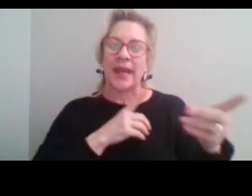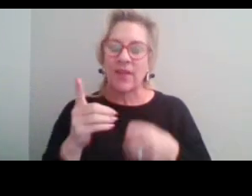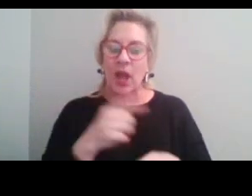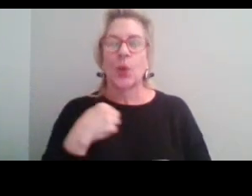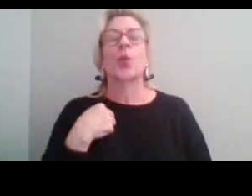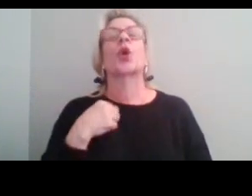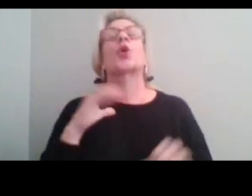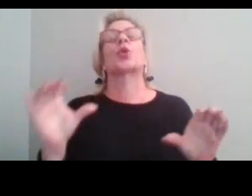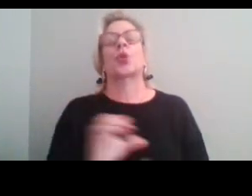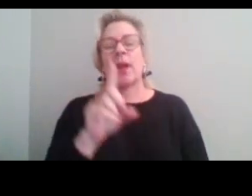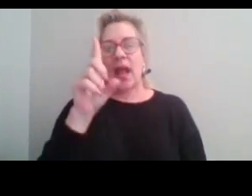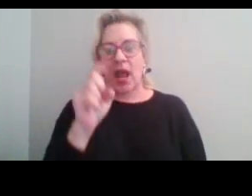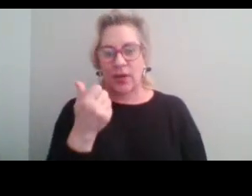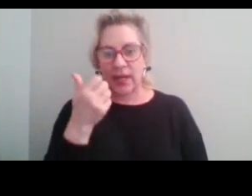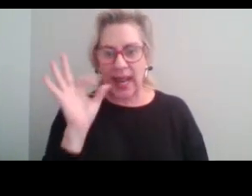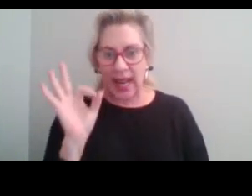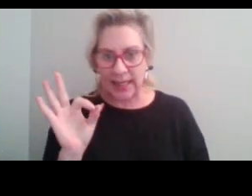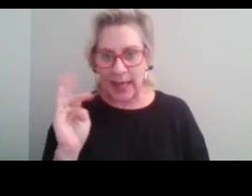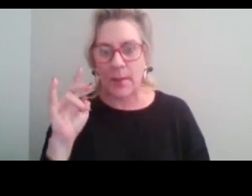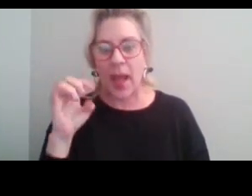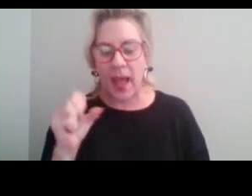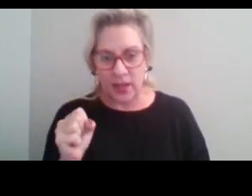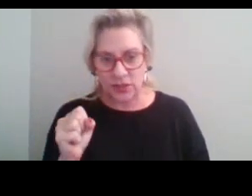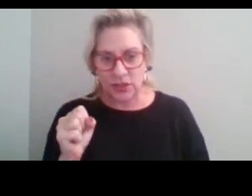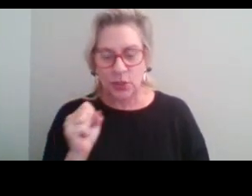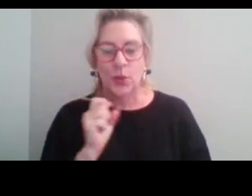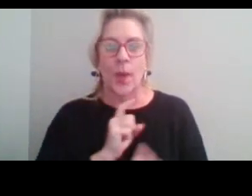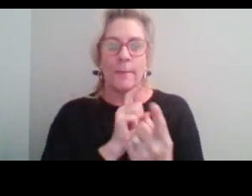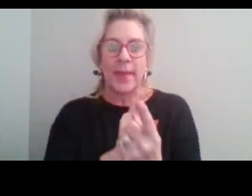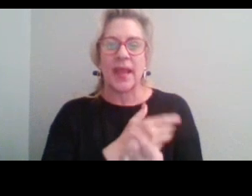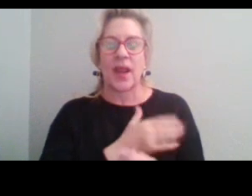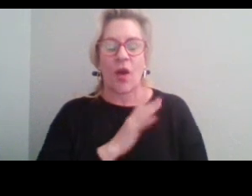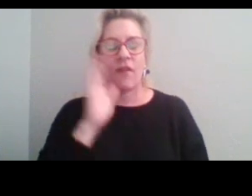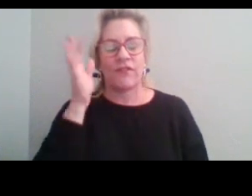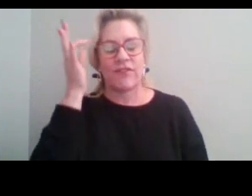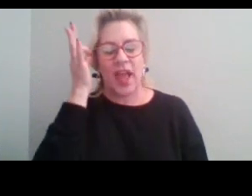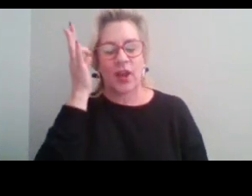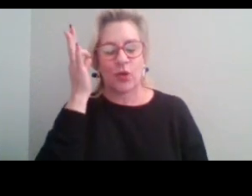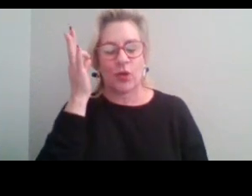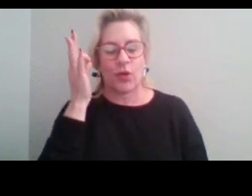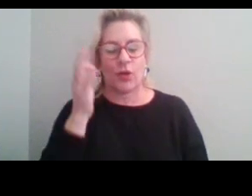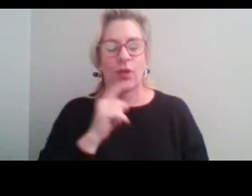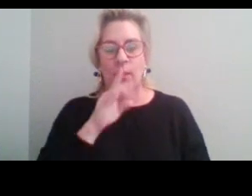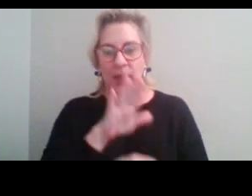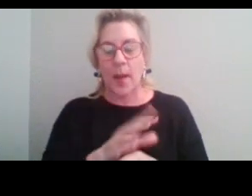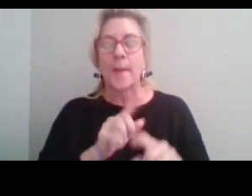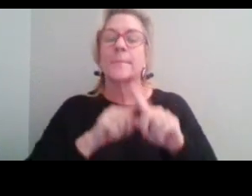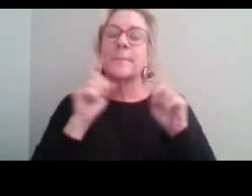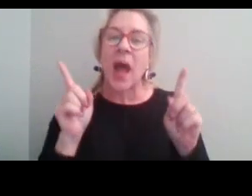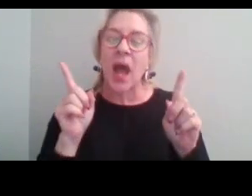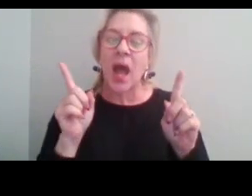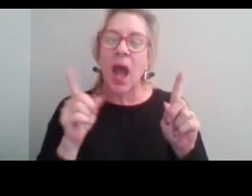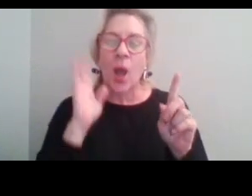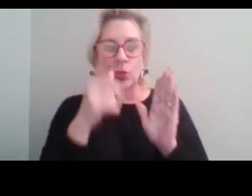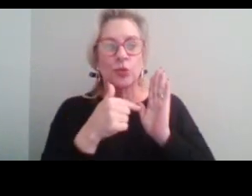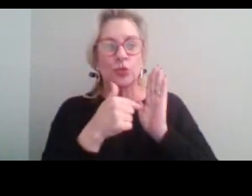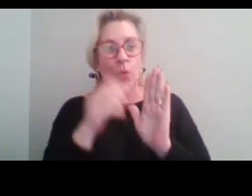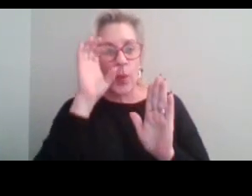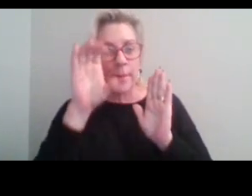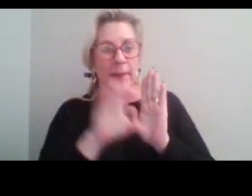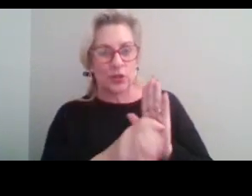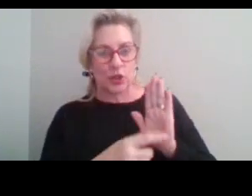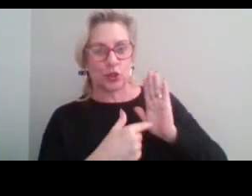119 miles. We have to finish that work to meet our federal obligations. But it's important that I say to you, and I'm going to show you a picture that depicts